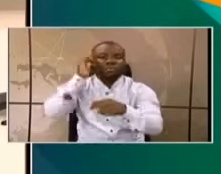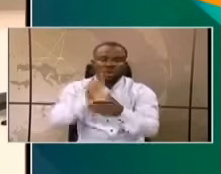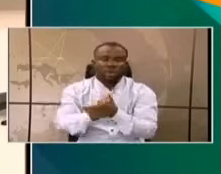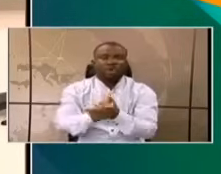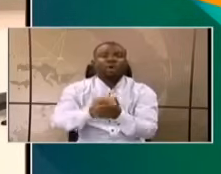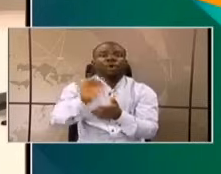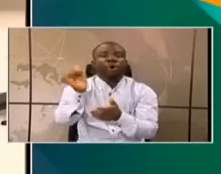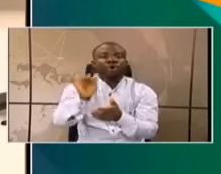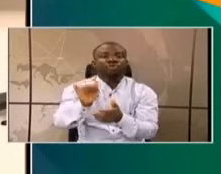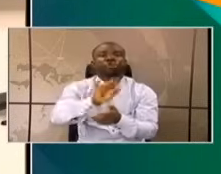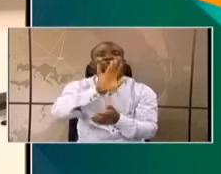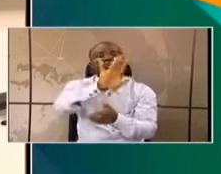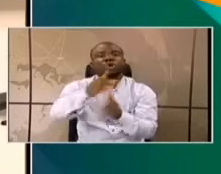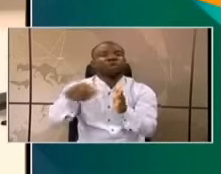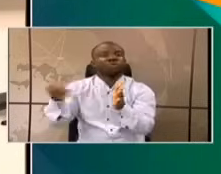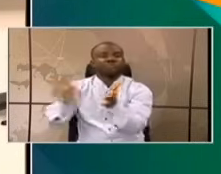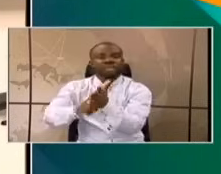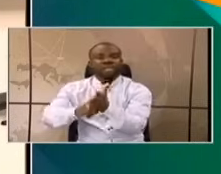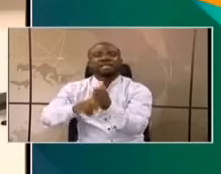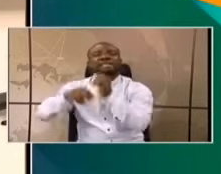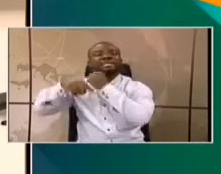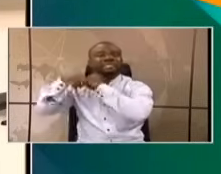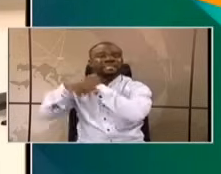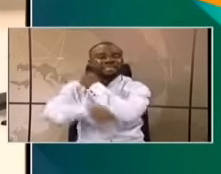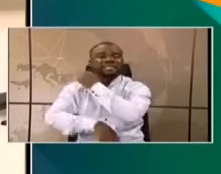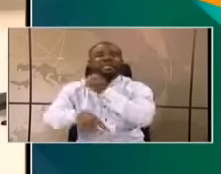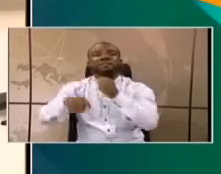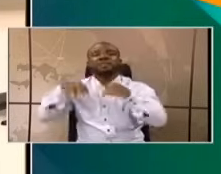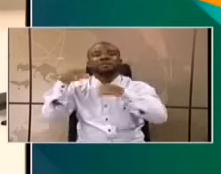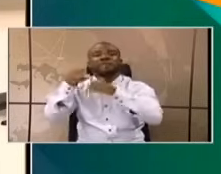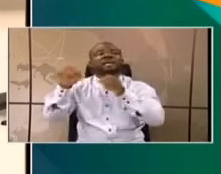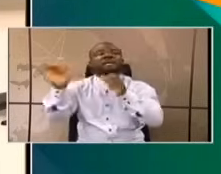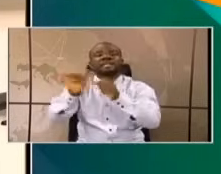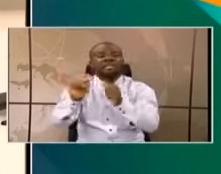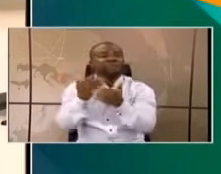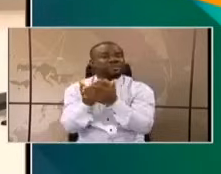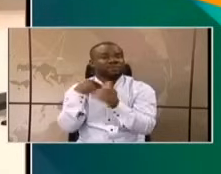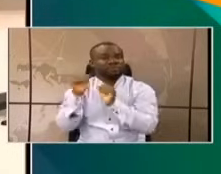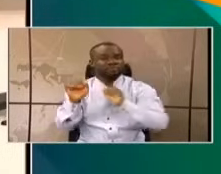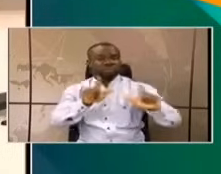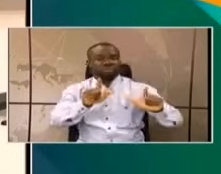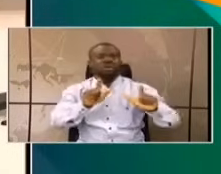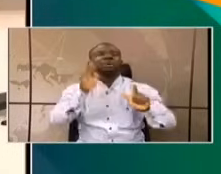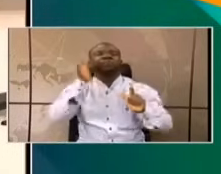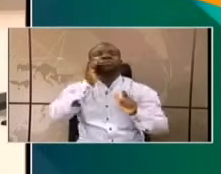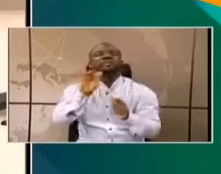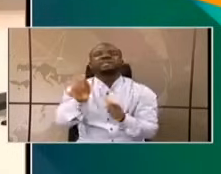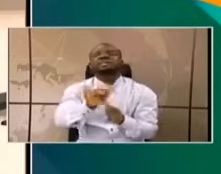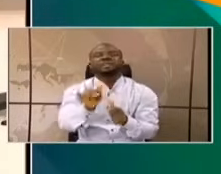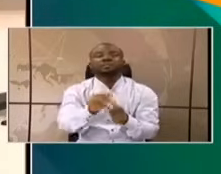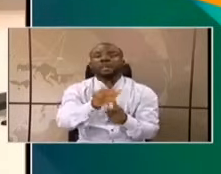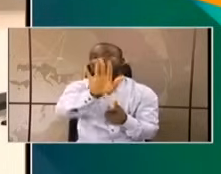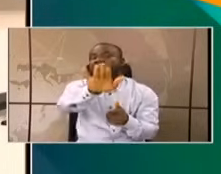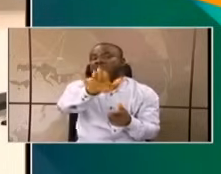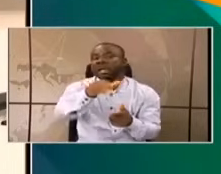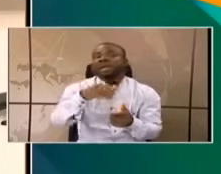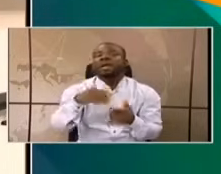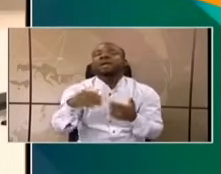Now you do company registration in details into said yaya Robert Lamte Diano at TV no so. Yeah,